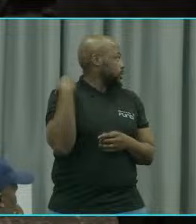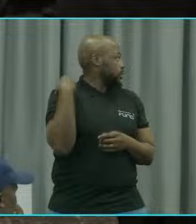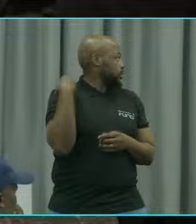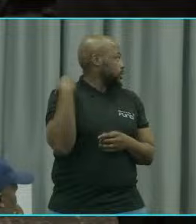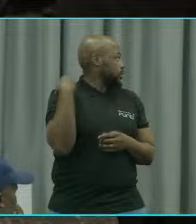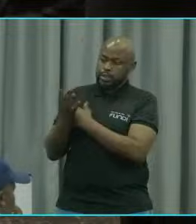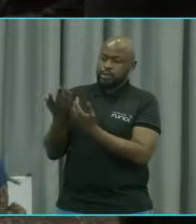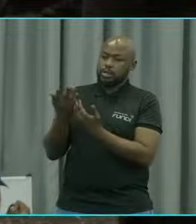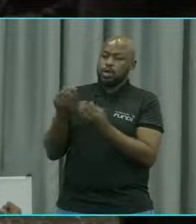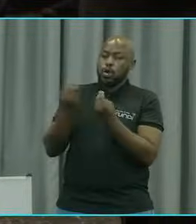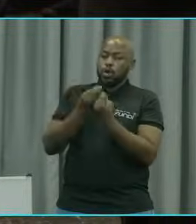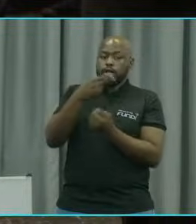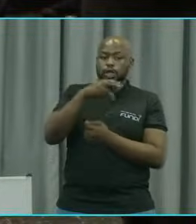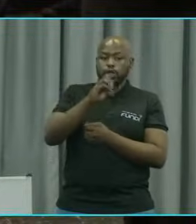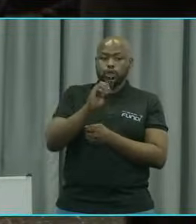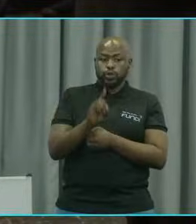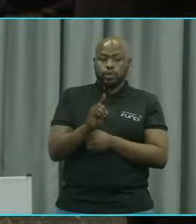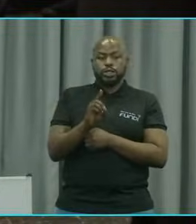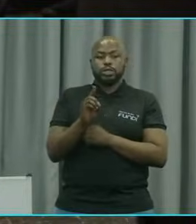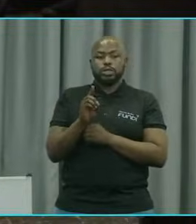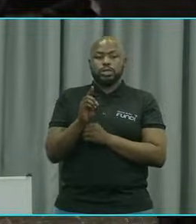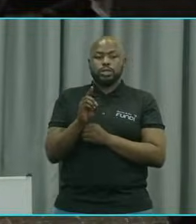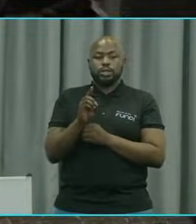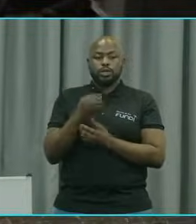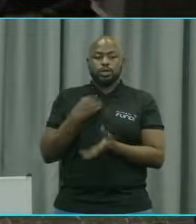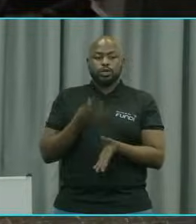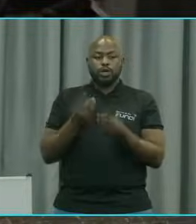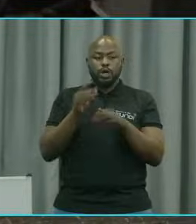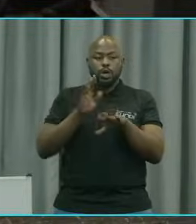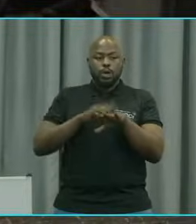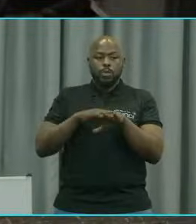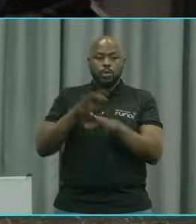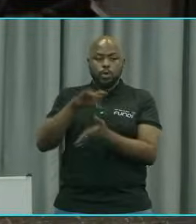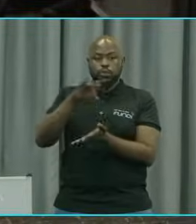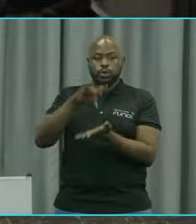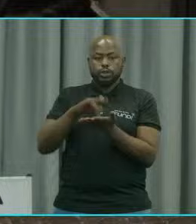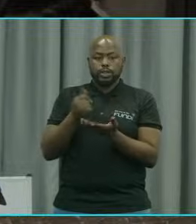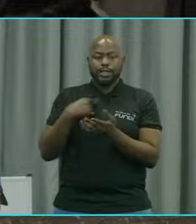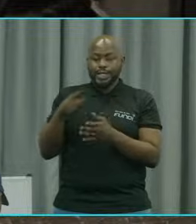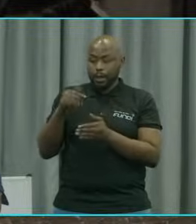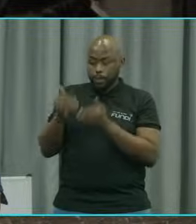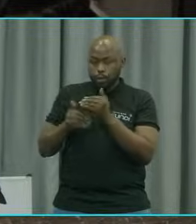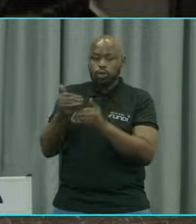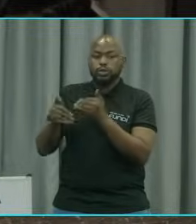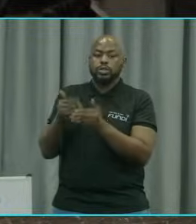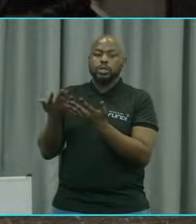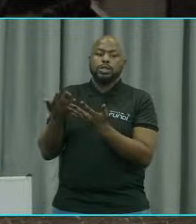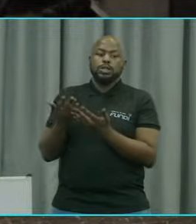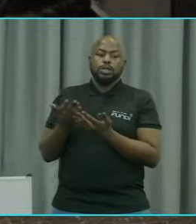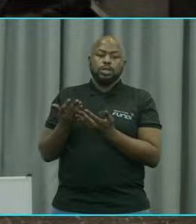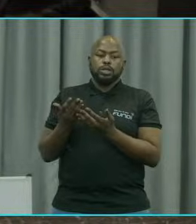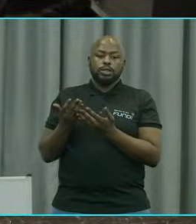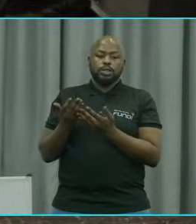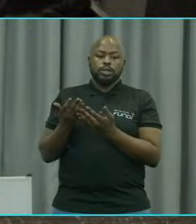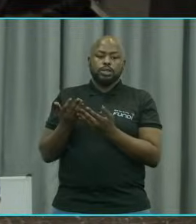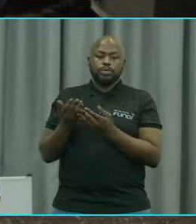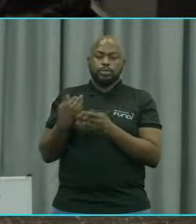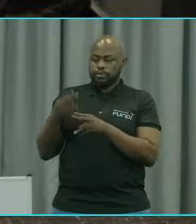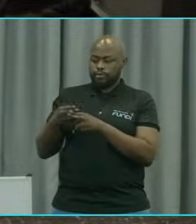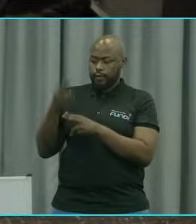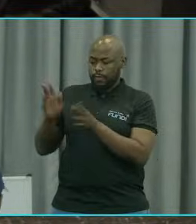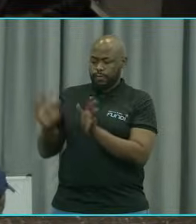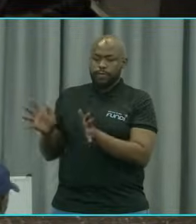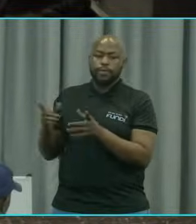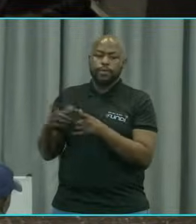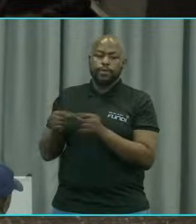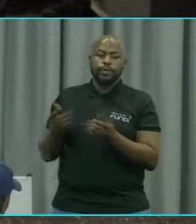the HUDs and requesting for actually more posts in that regard. That particular process has actually already been finalized. That